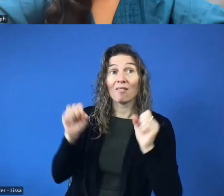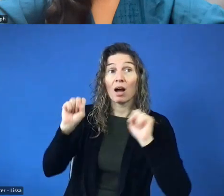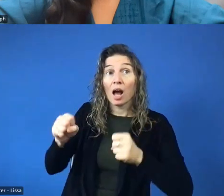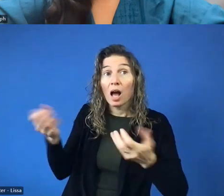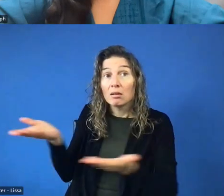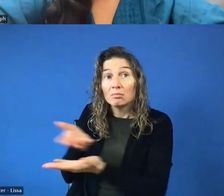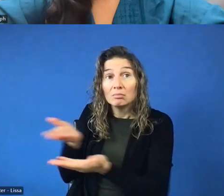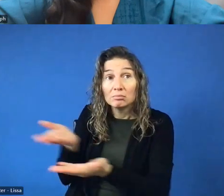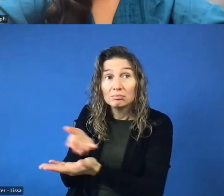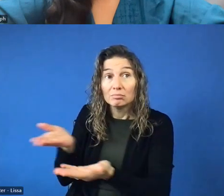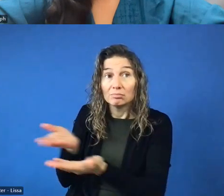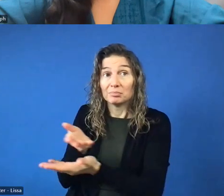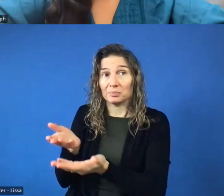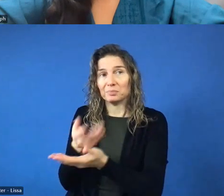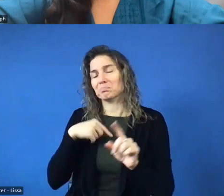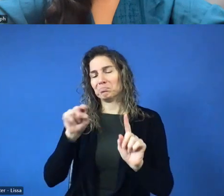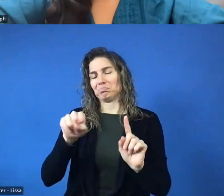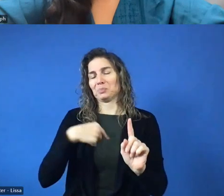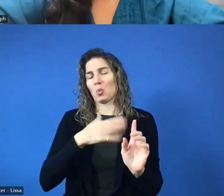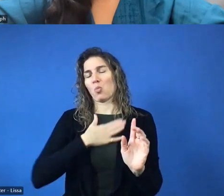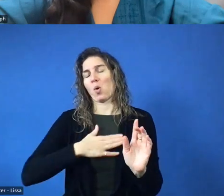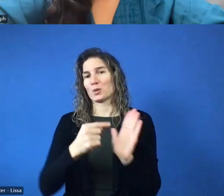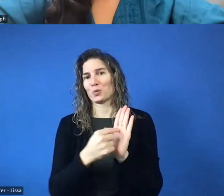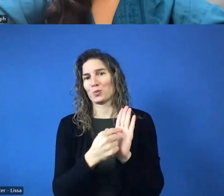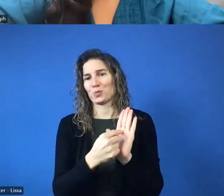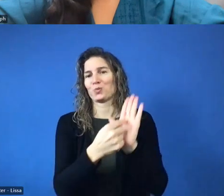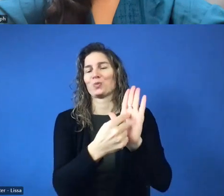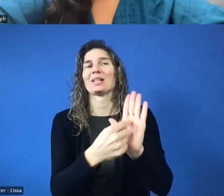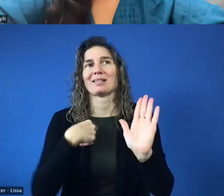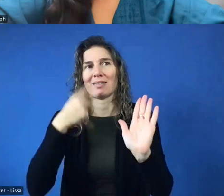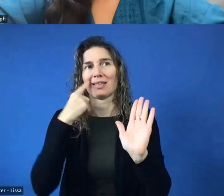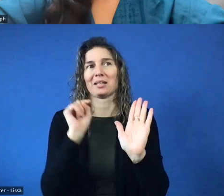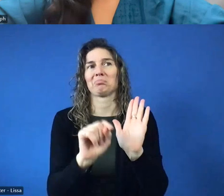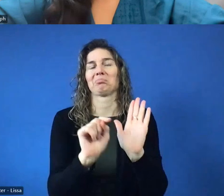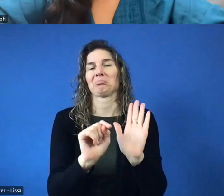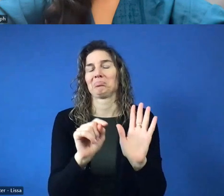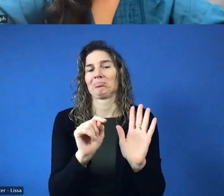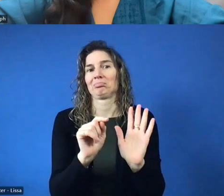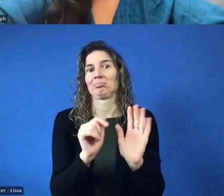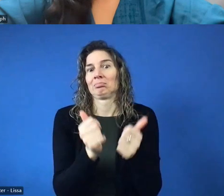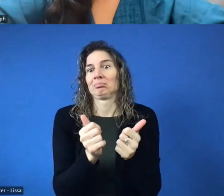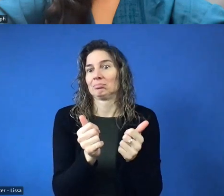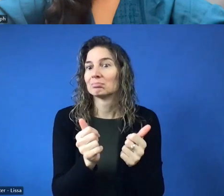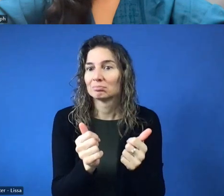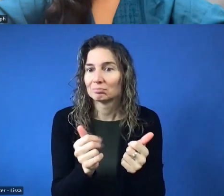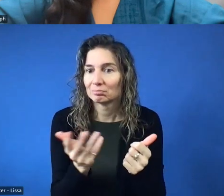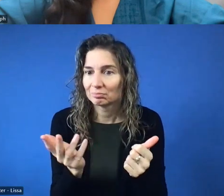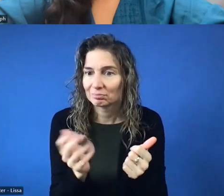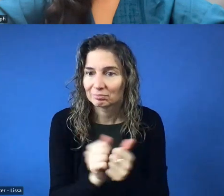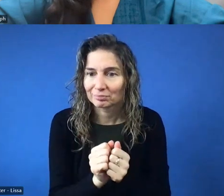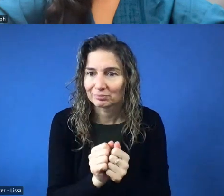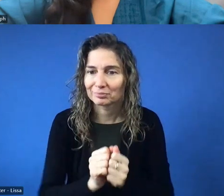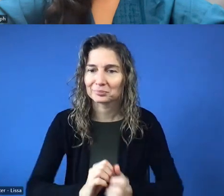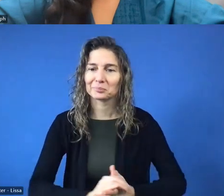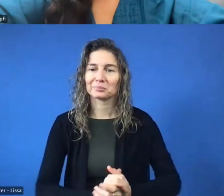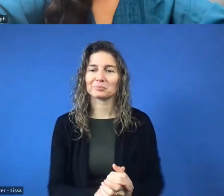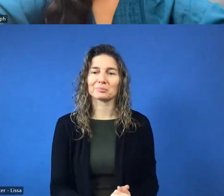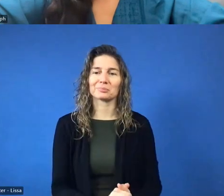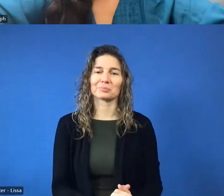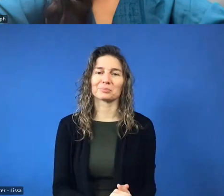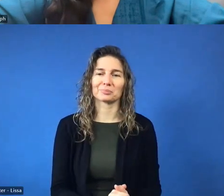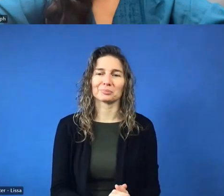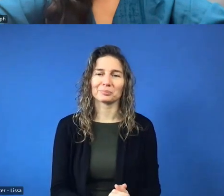just something what I wanted to raise here again. And with this,